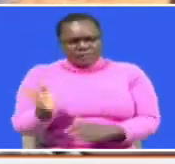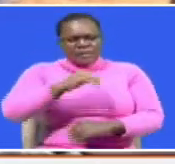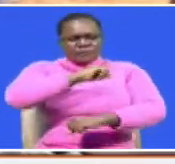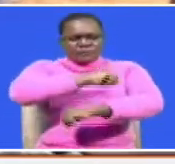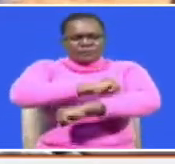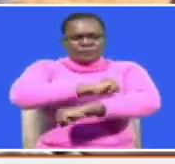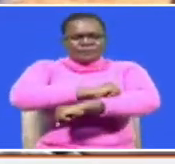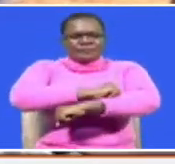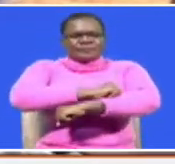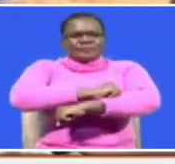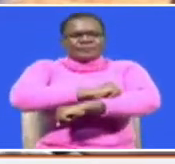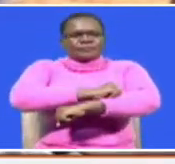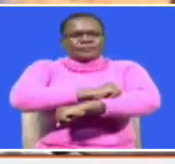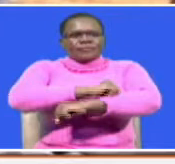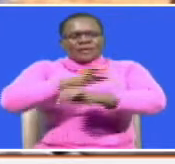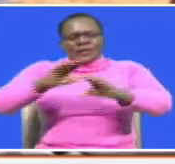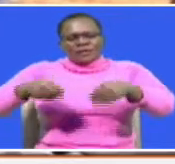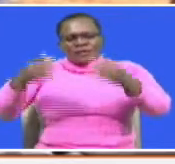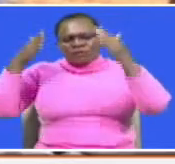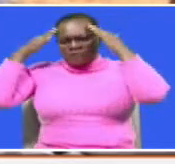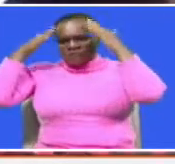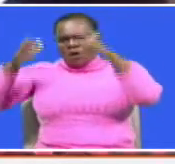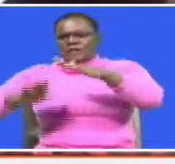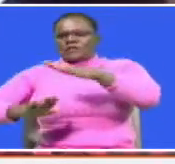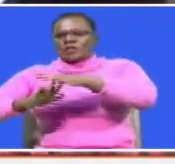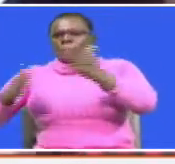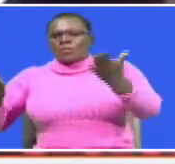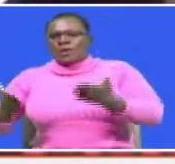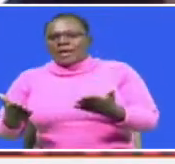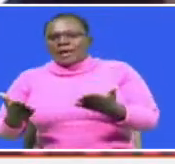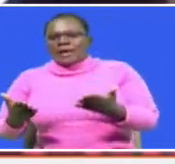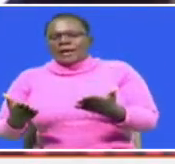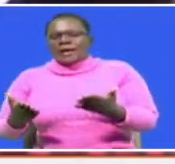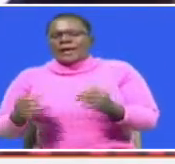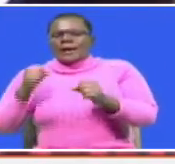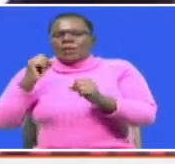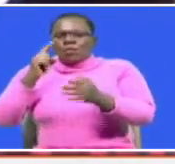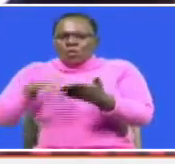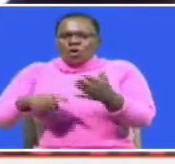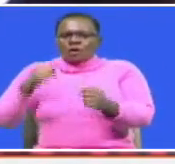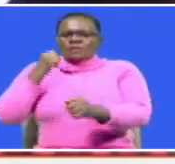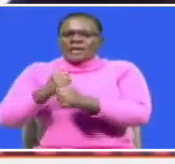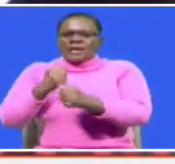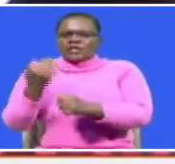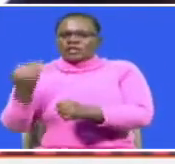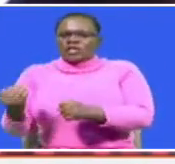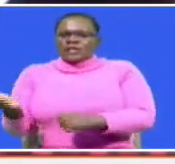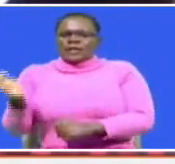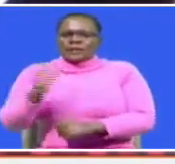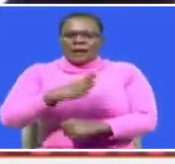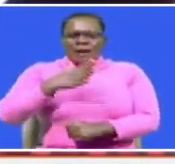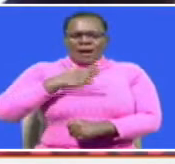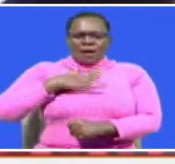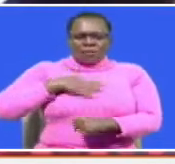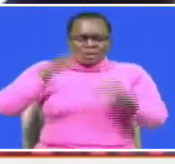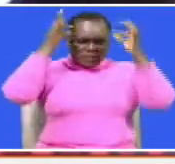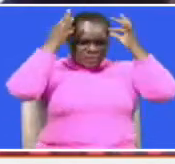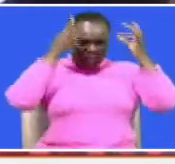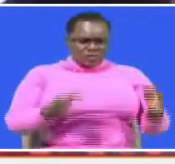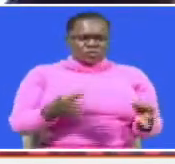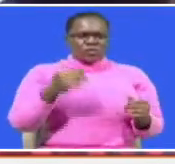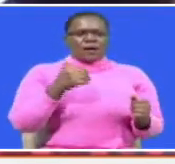means we give priority to what can make them come back, because in our decision we